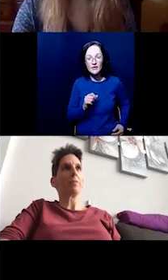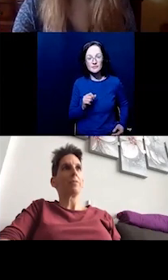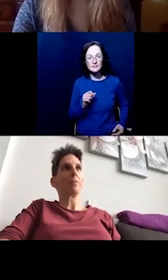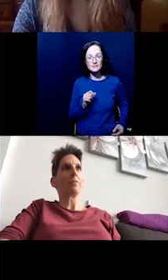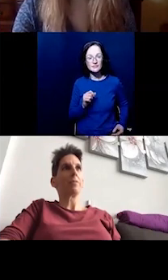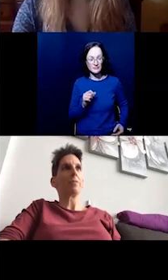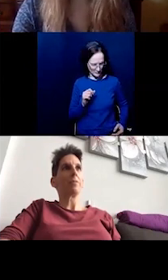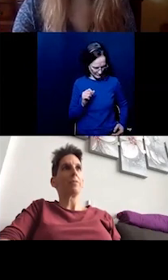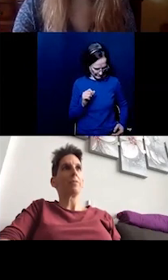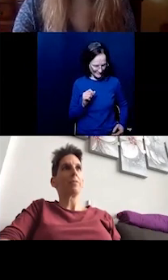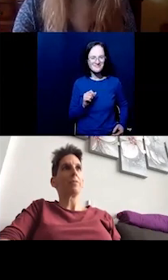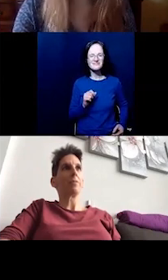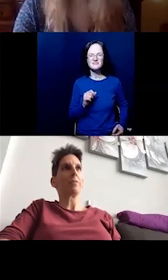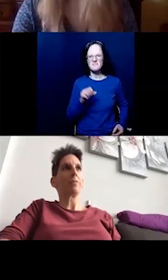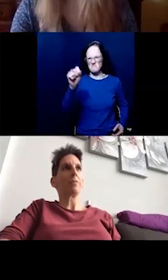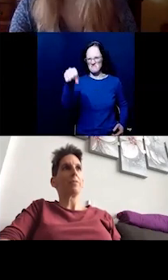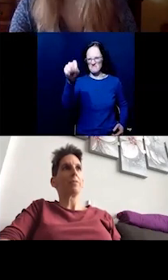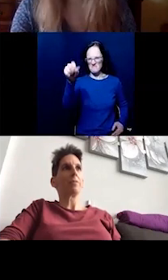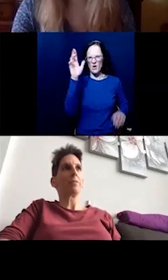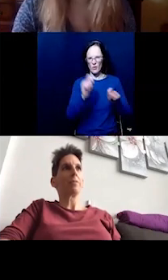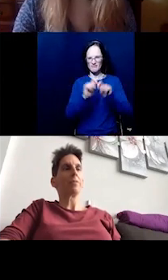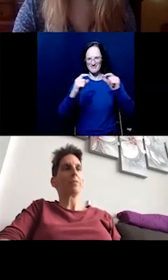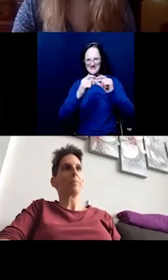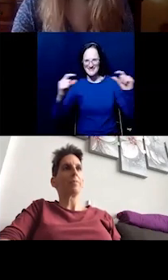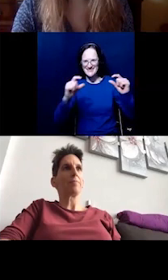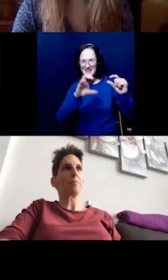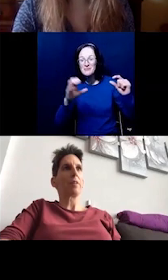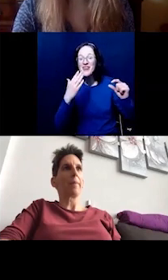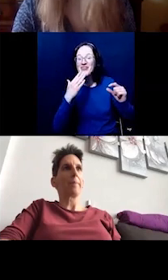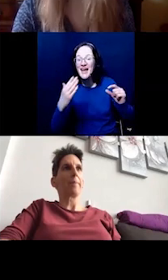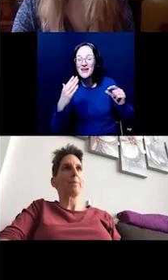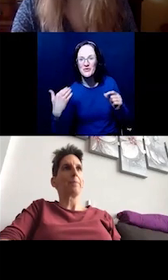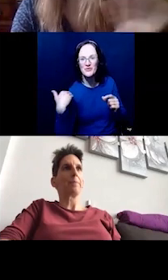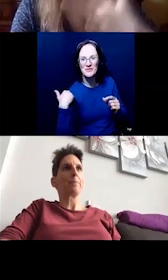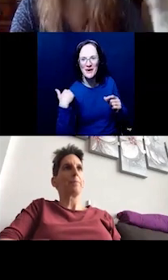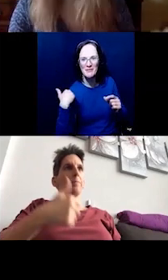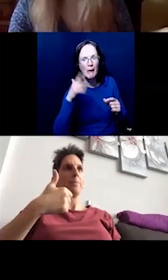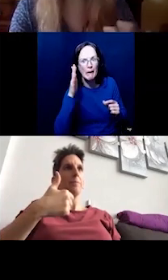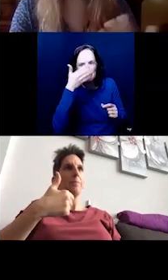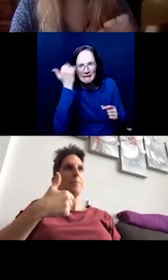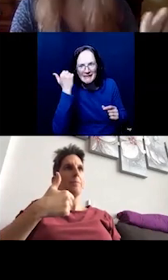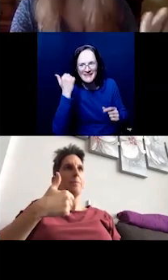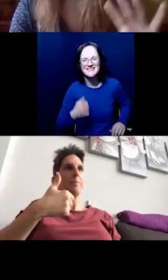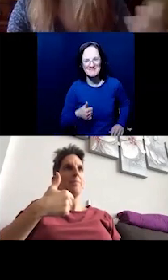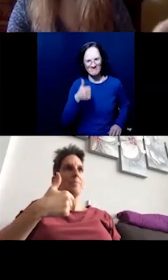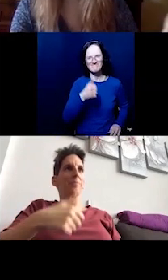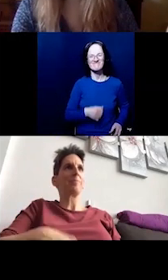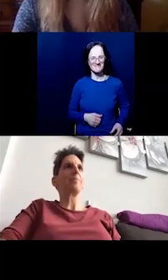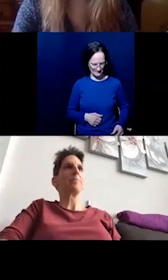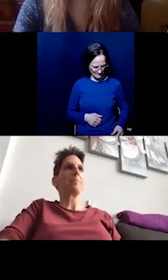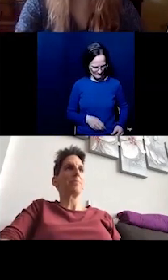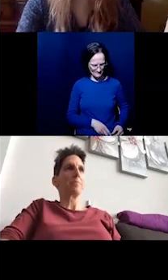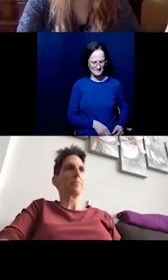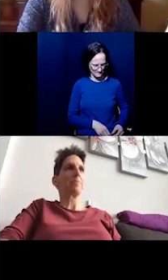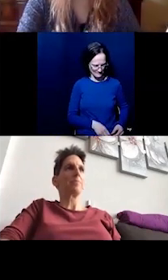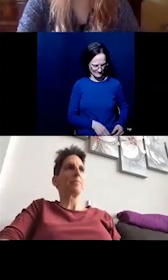accurate? Yeah, I'm gonna put on the captions. Thank you for reminding me, I was going to forget. Okay, so let me know if something's wrong with the video or anything.